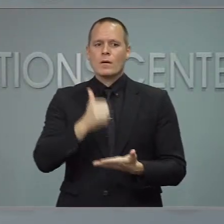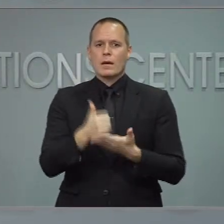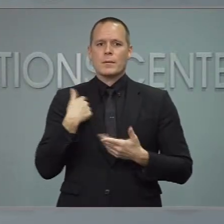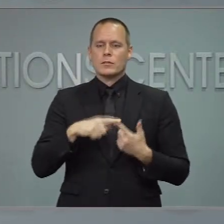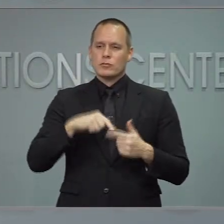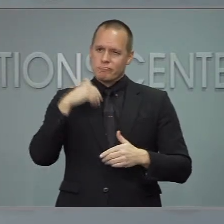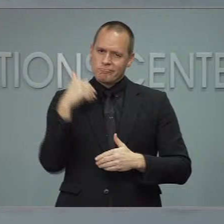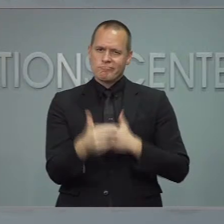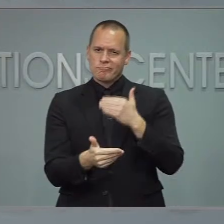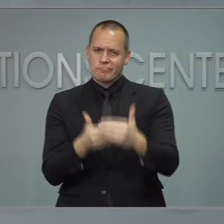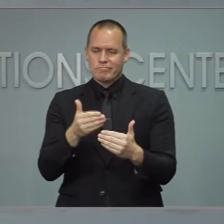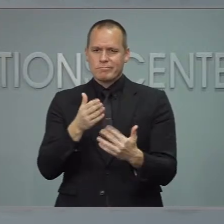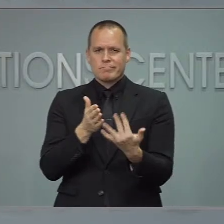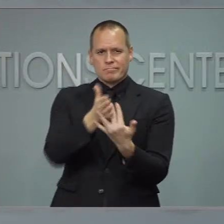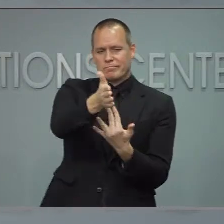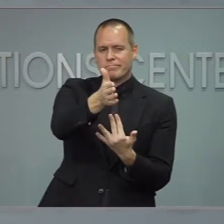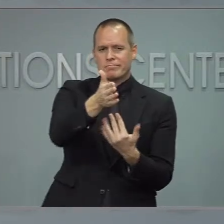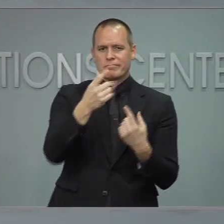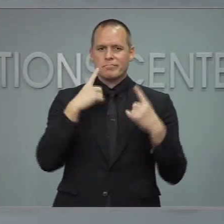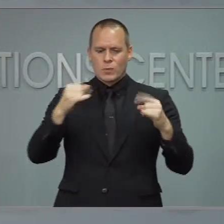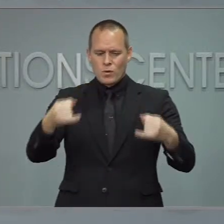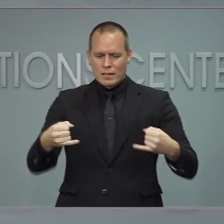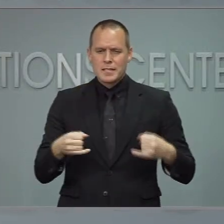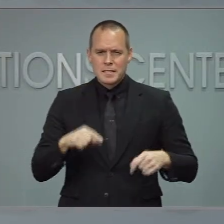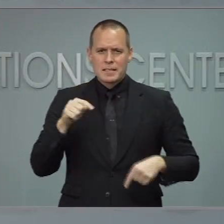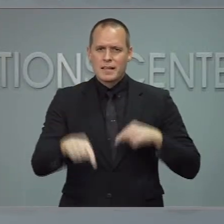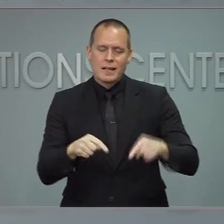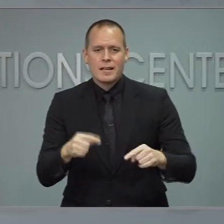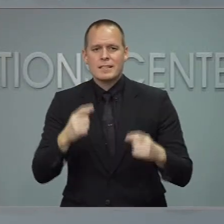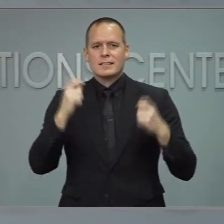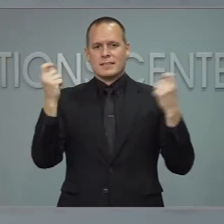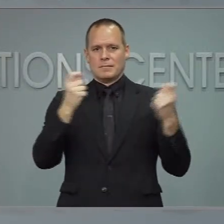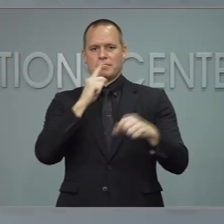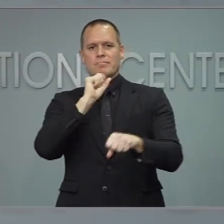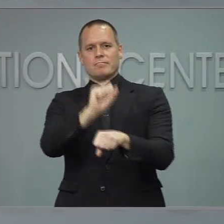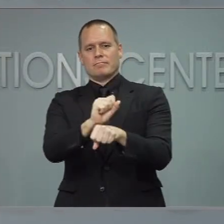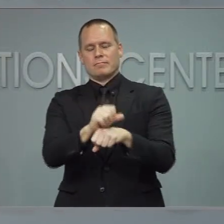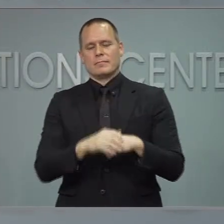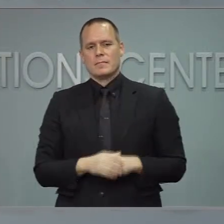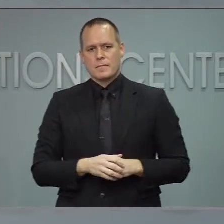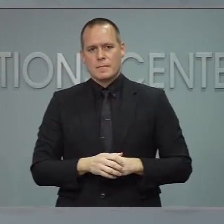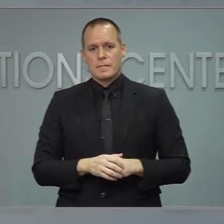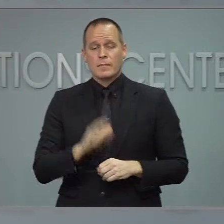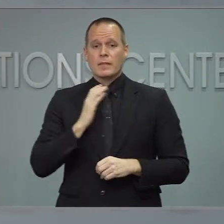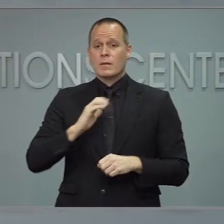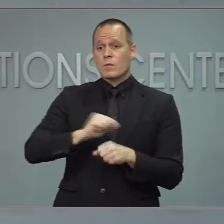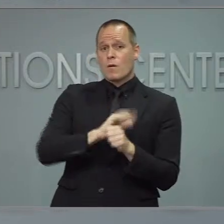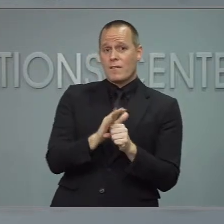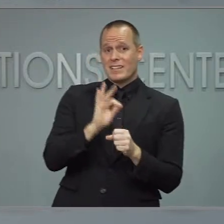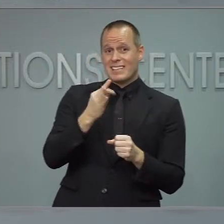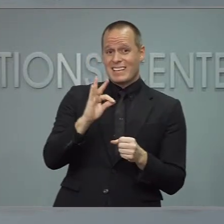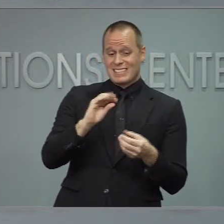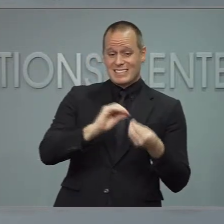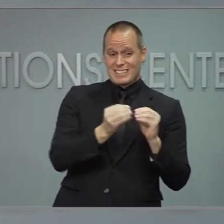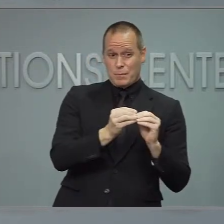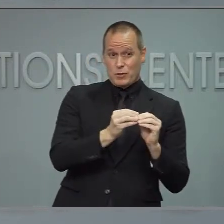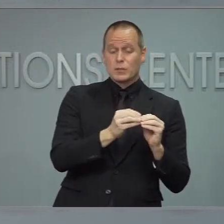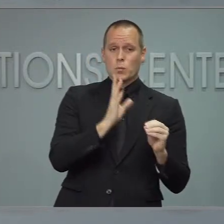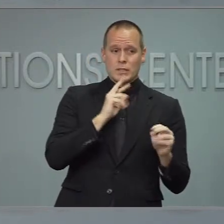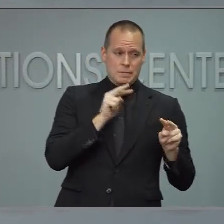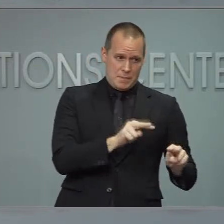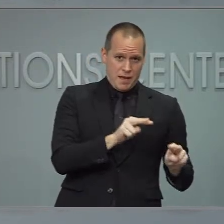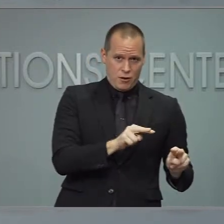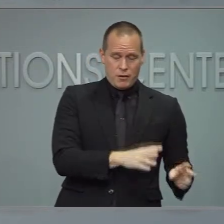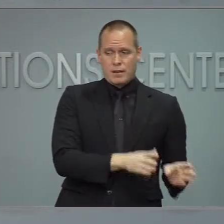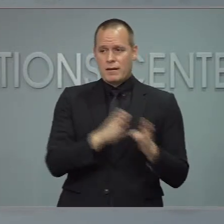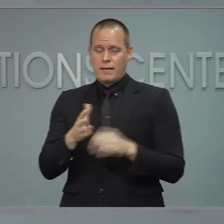this. We'll continue to monitor our progress with both our COVID-19 metrics and vaccine